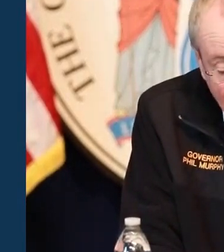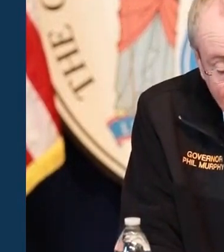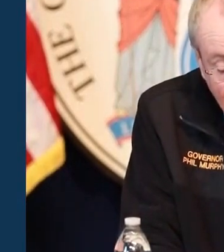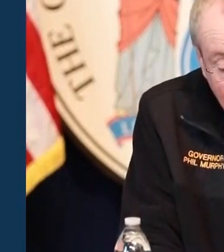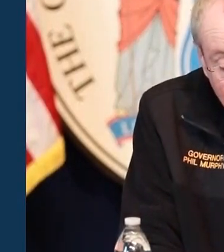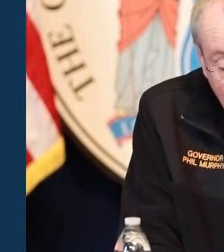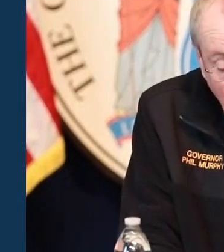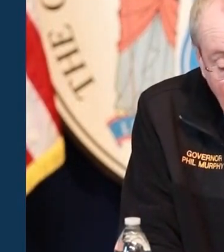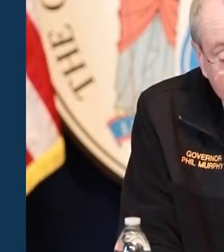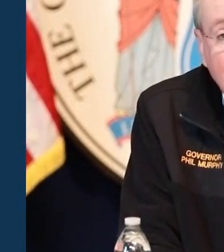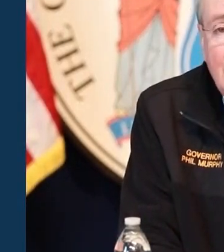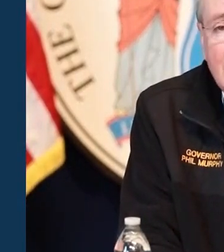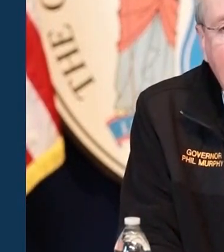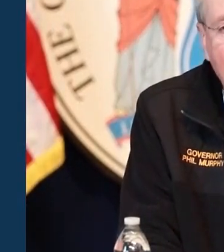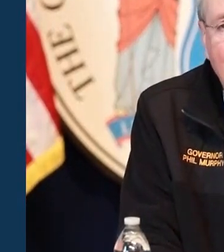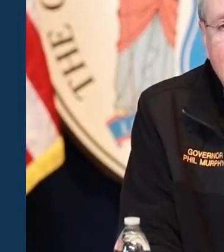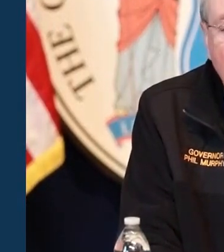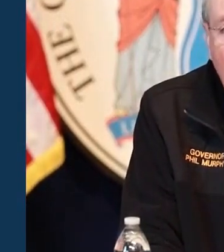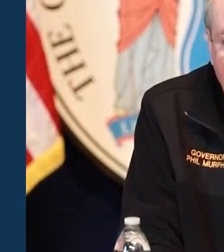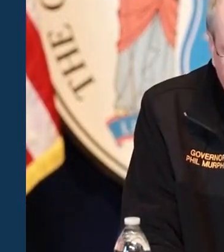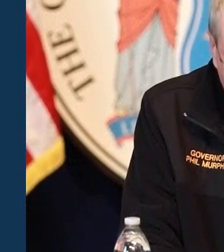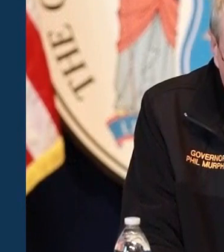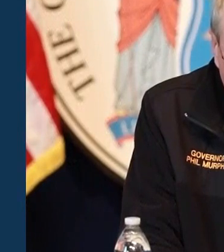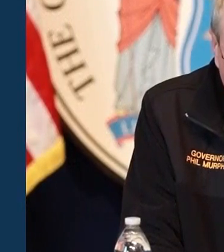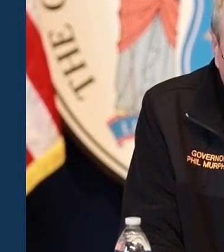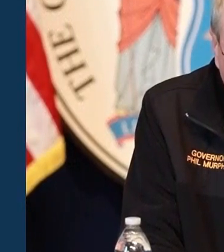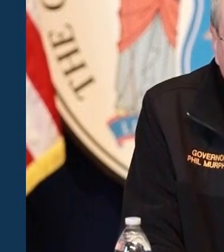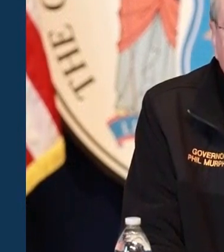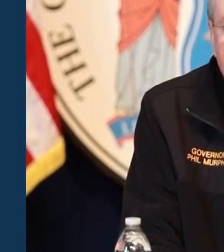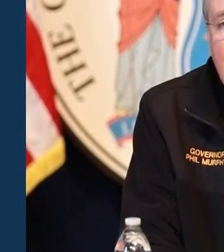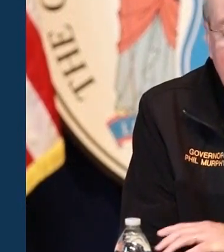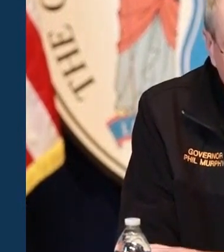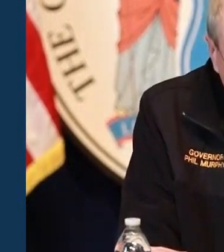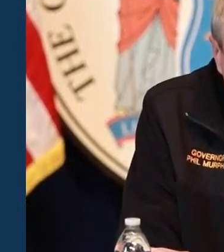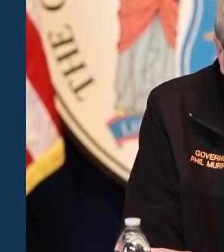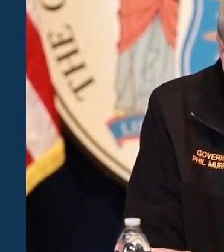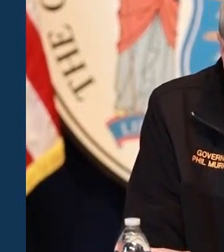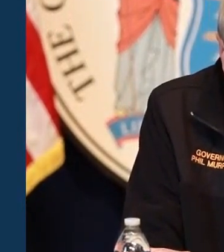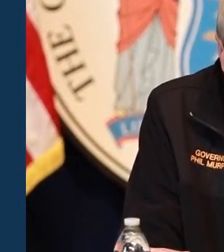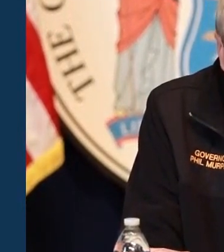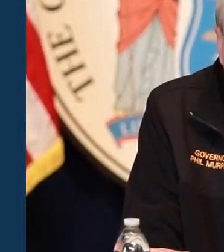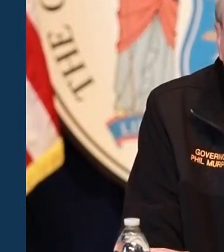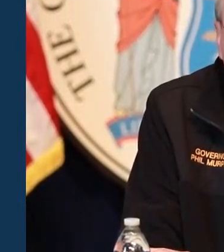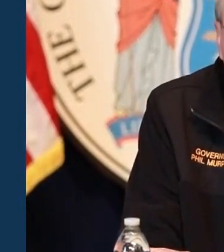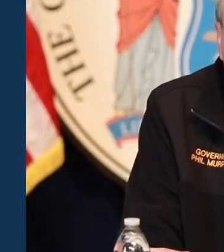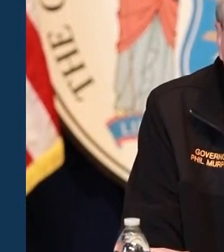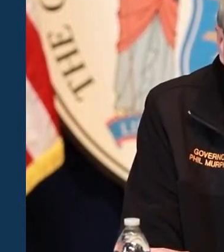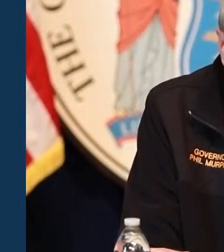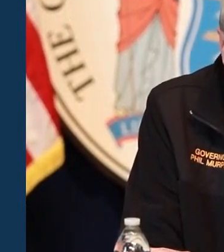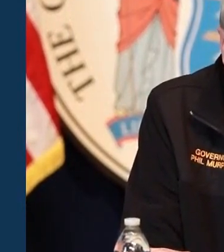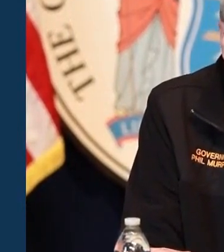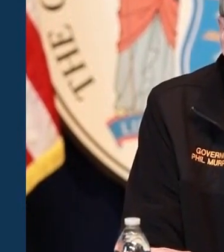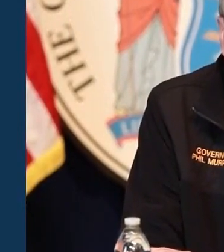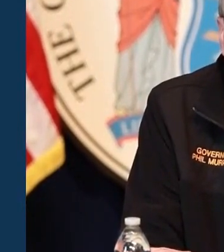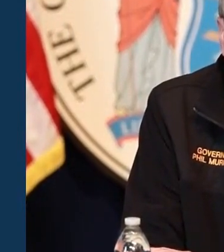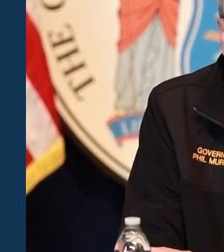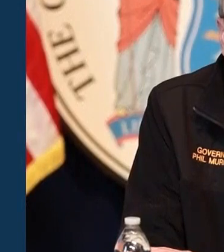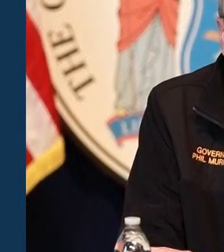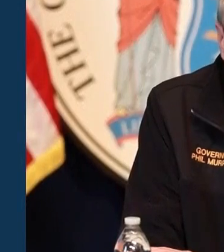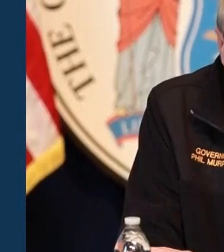we can't. We have to leave the gathering to FaceTime or Zoom or just simple phone calls and texts and